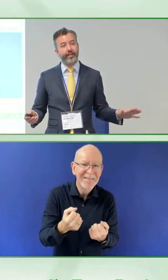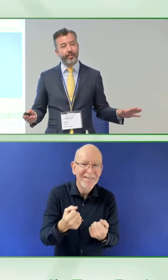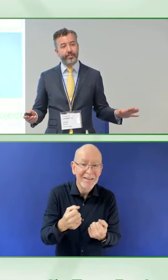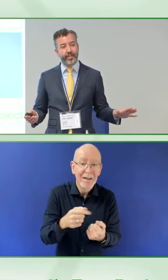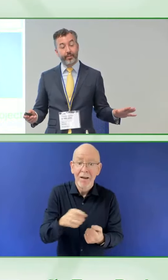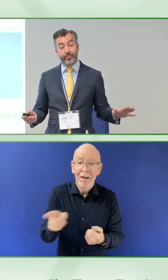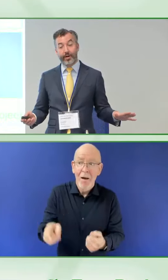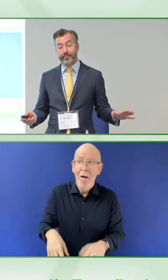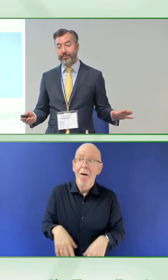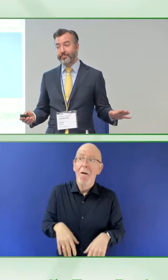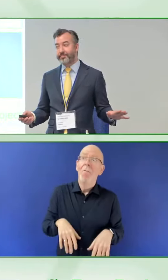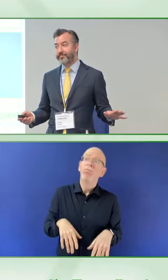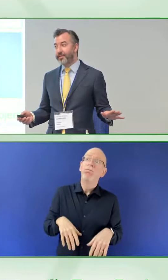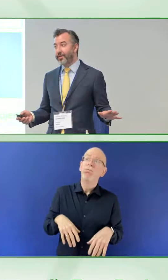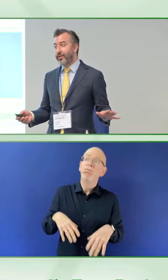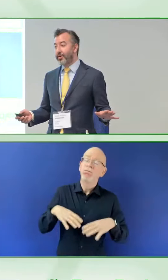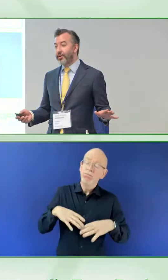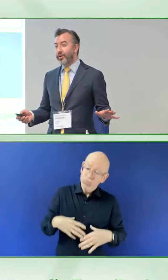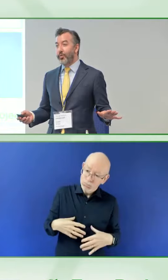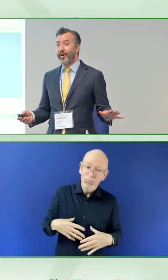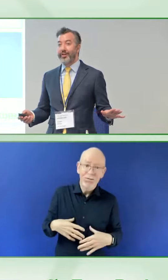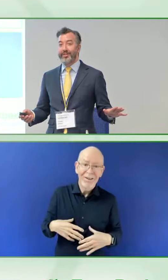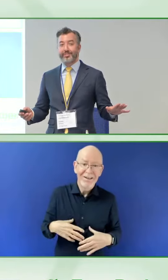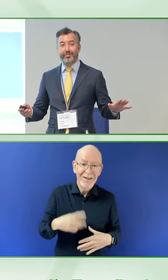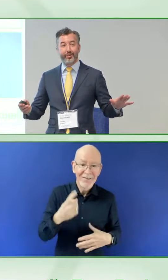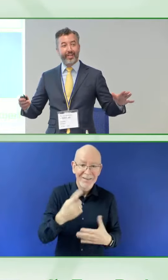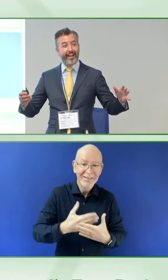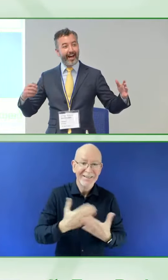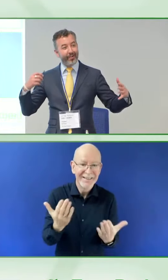with trying to understand the problem. So I